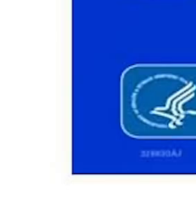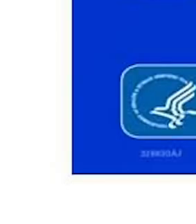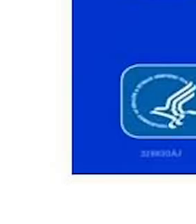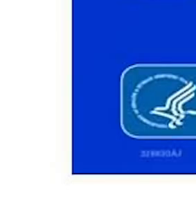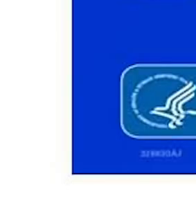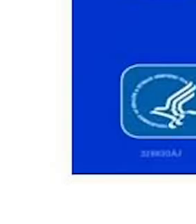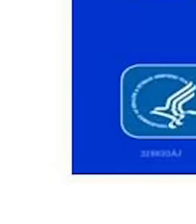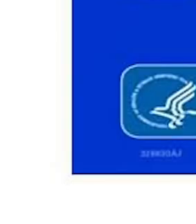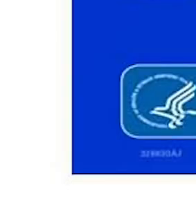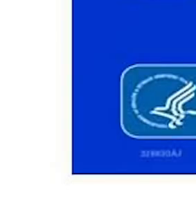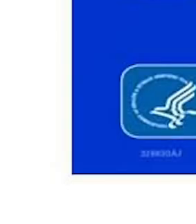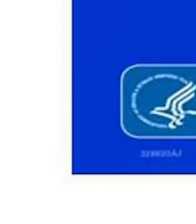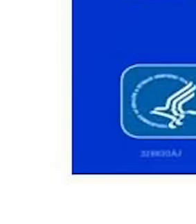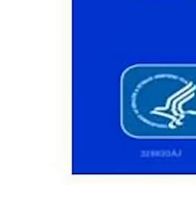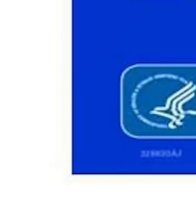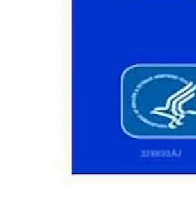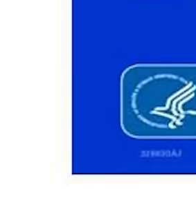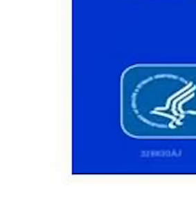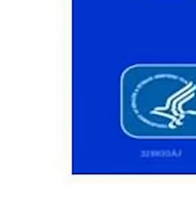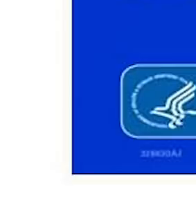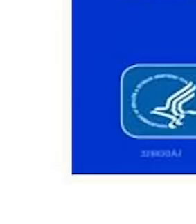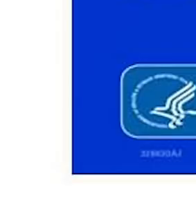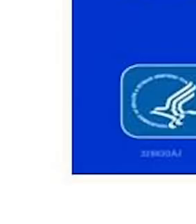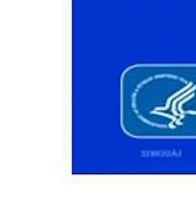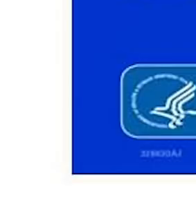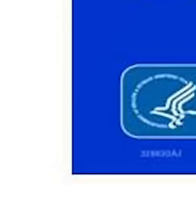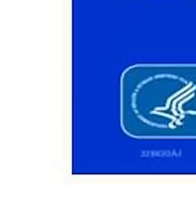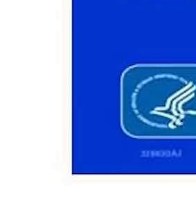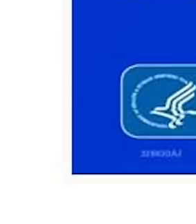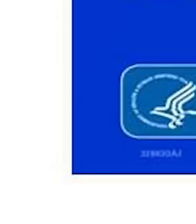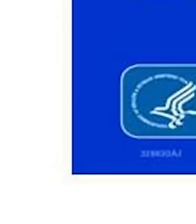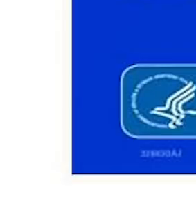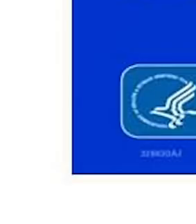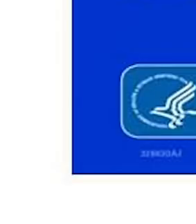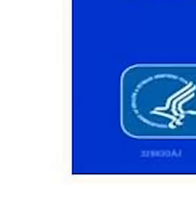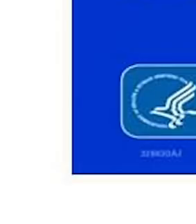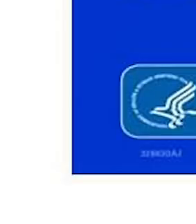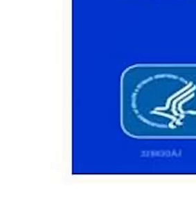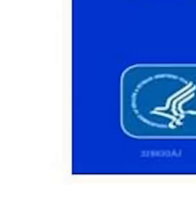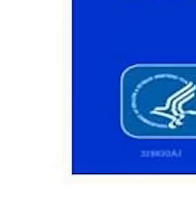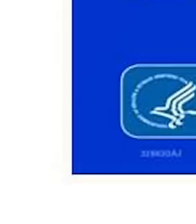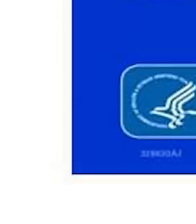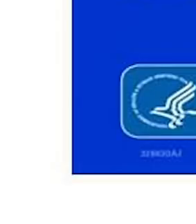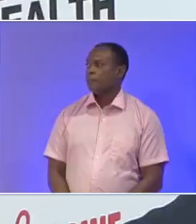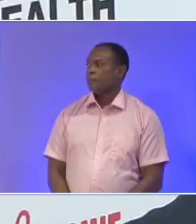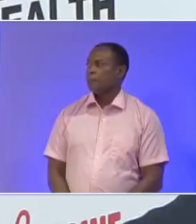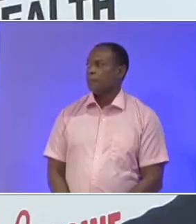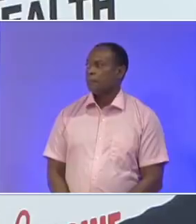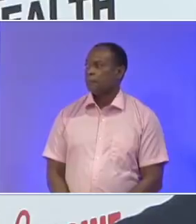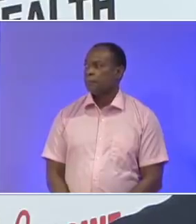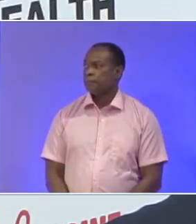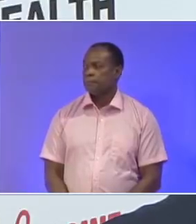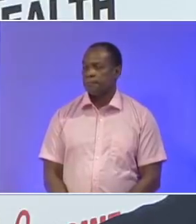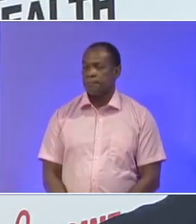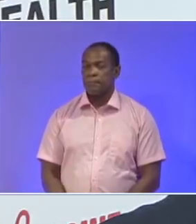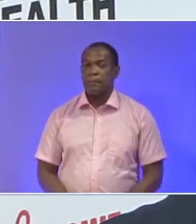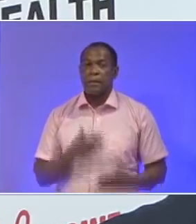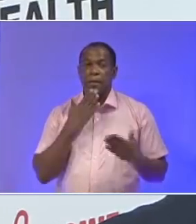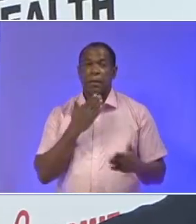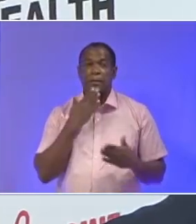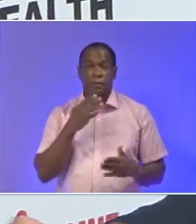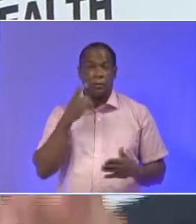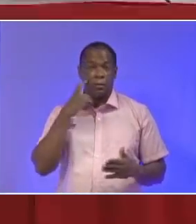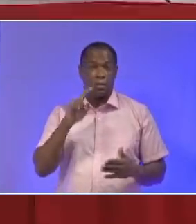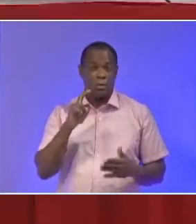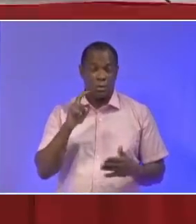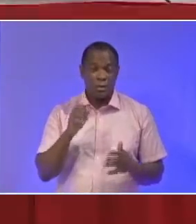and relatively small numbers of pregnant women taking up the vaccine. Thank you very much. And